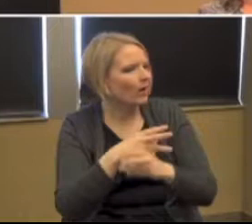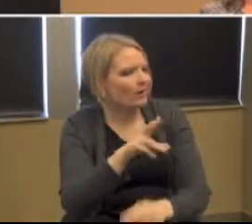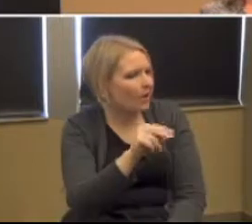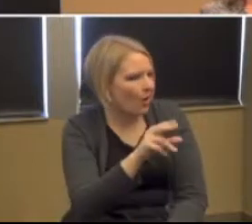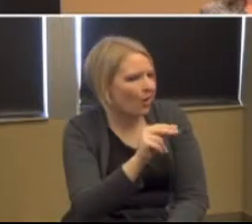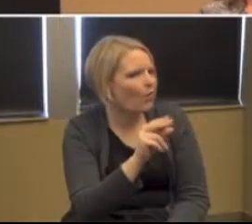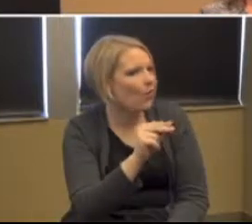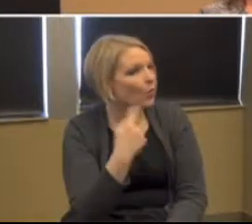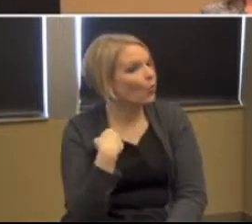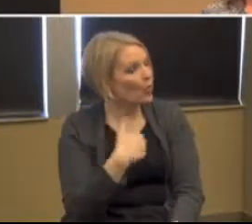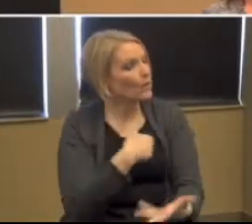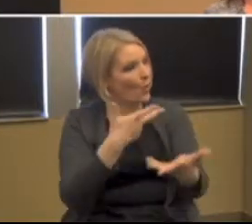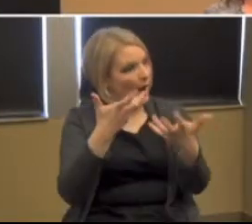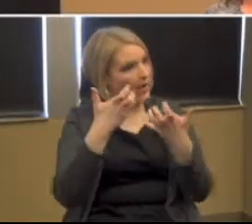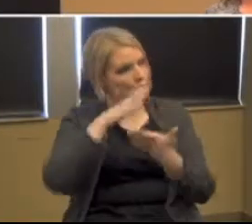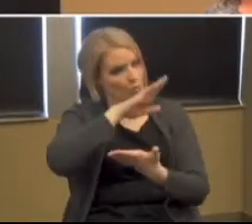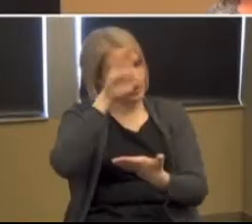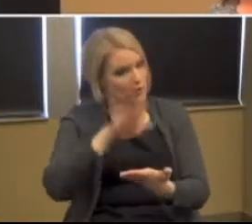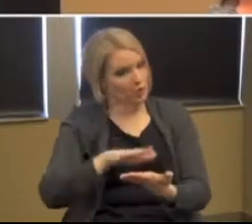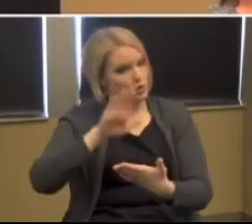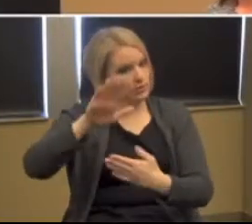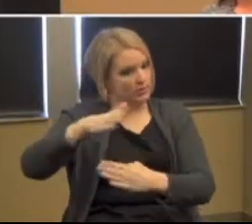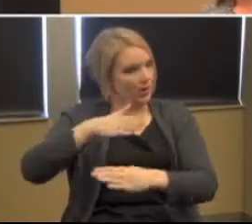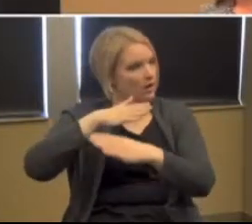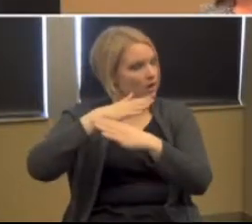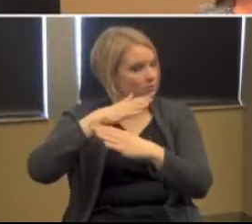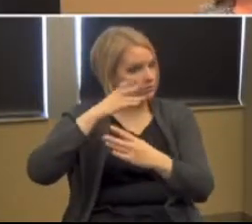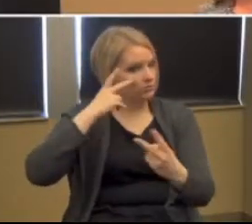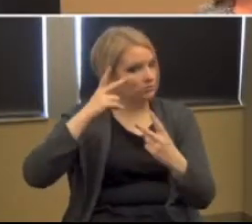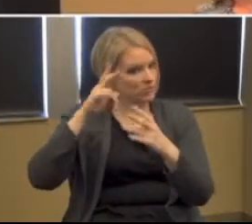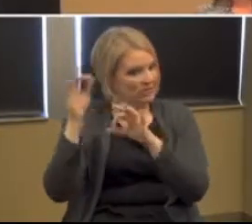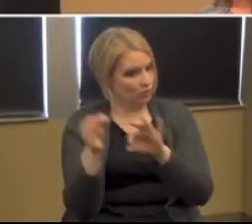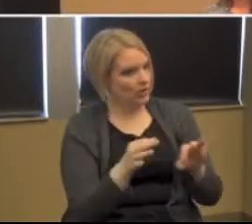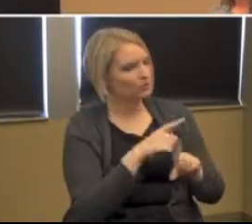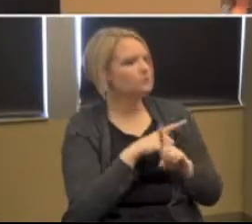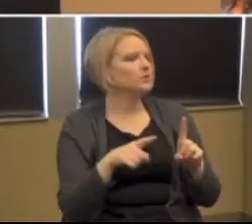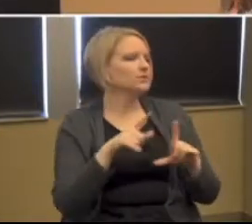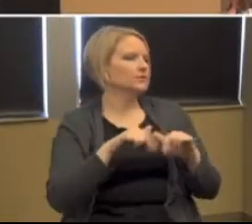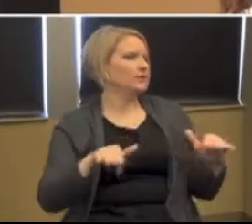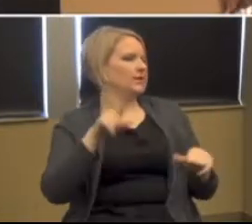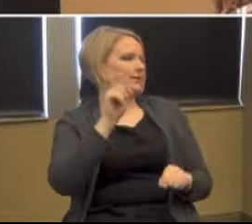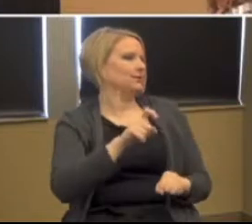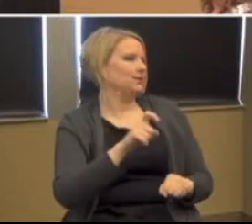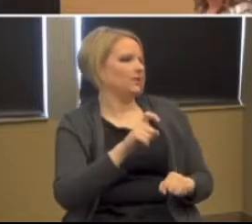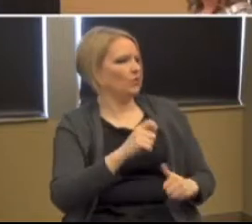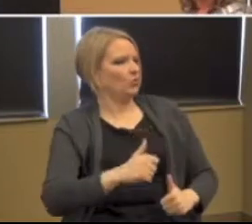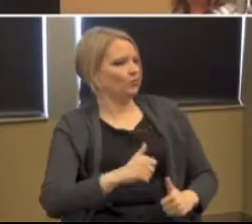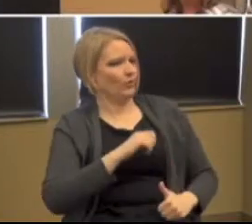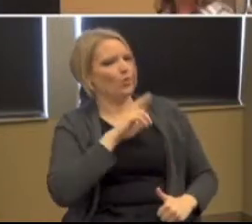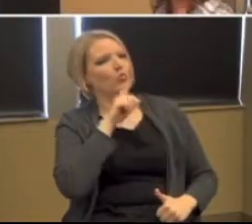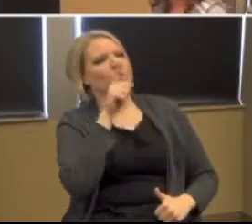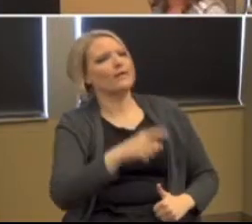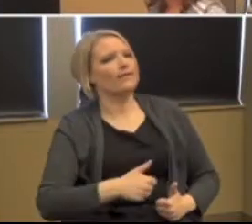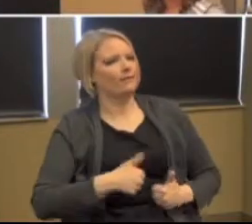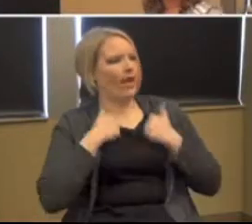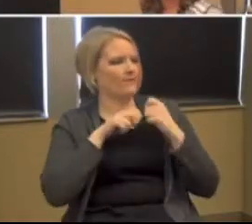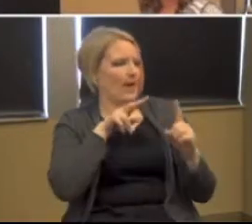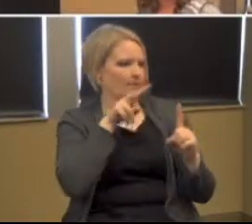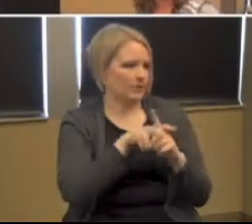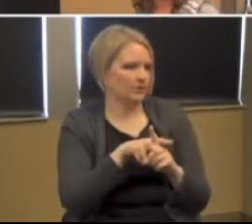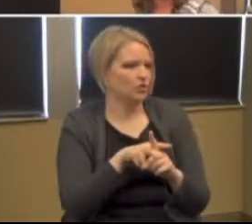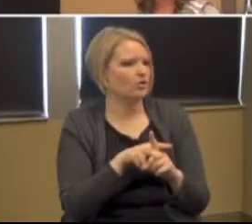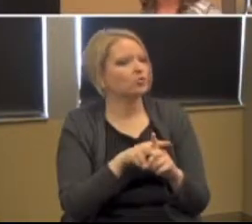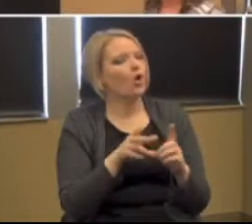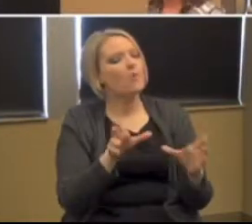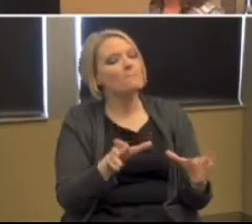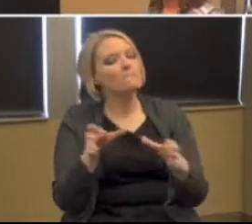We want to do the best that we can based on the students' needs to minimize distractions. So that might be an area of the classroom off where there's not as